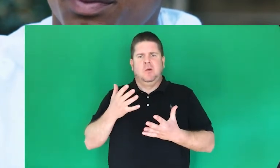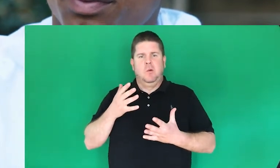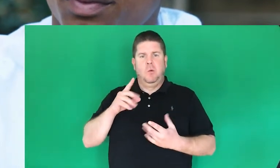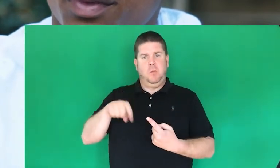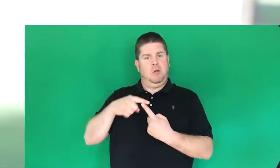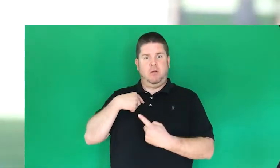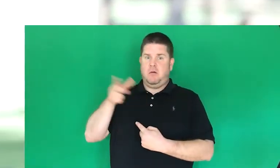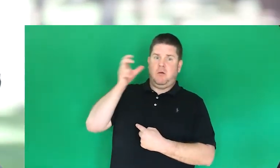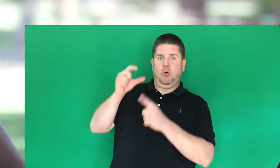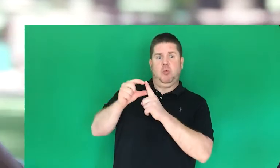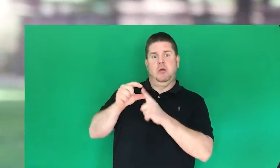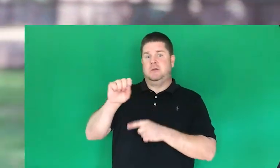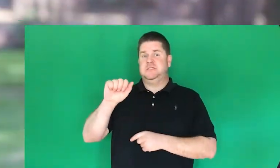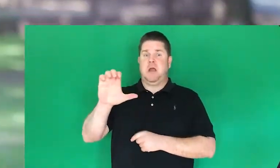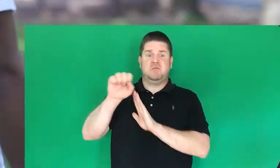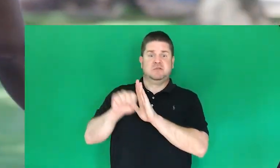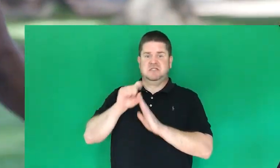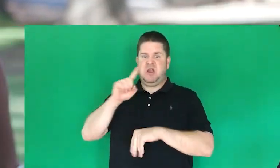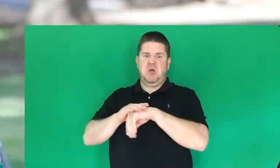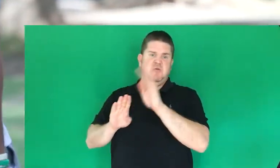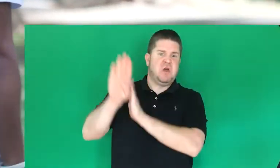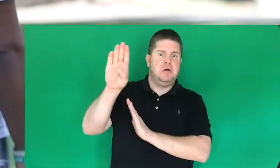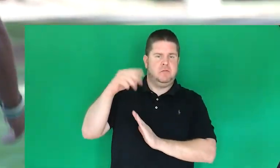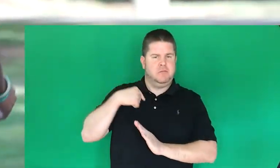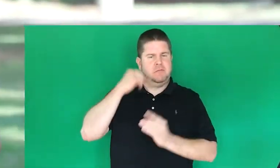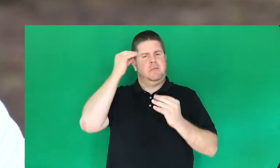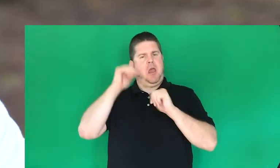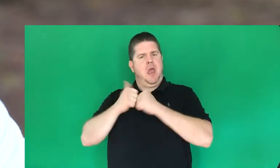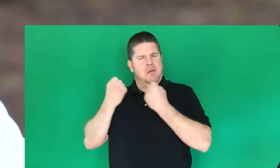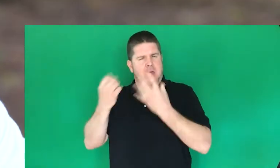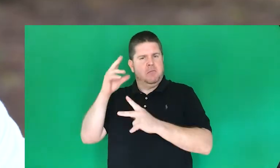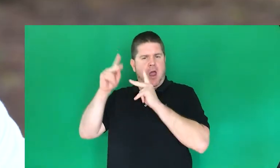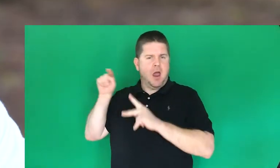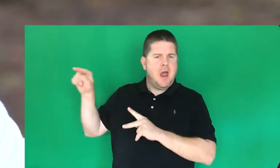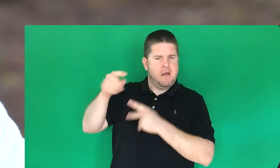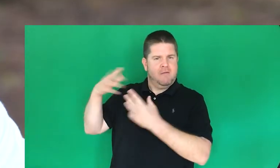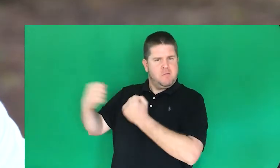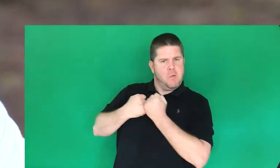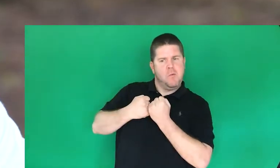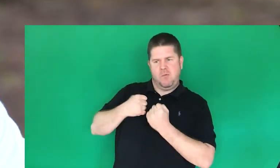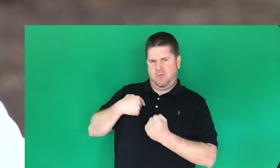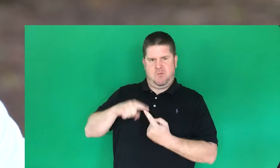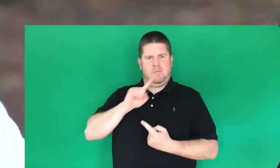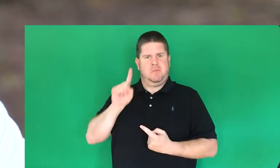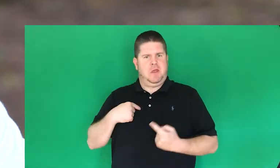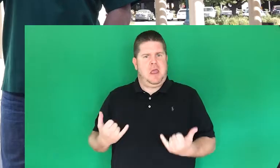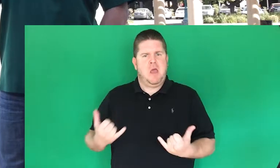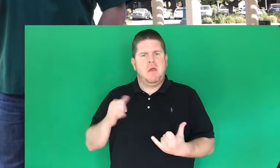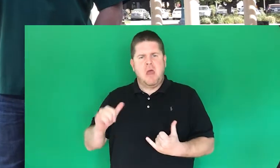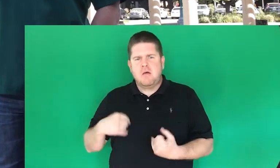my schoolwork. When I hear the word Sacramento State is on the rise, I think about how many people supported me to get to where I am